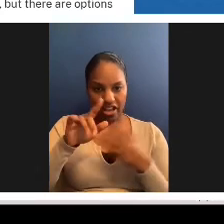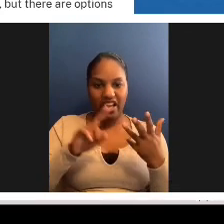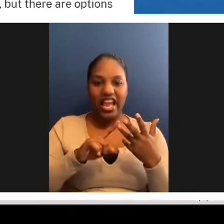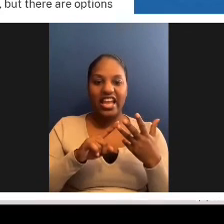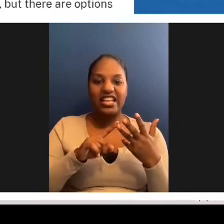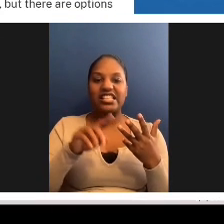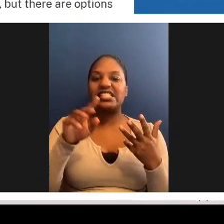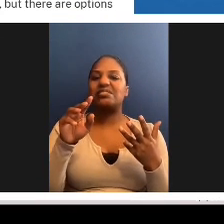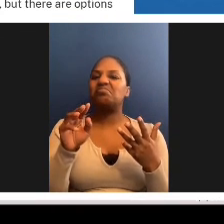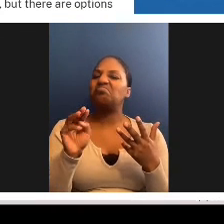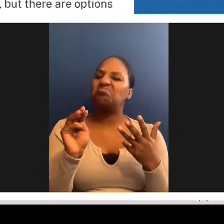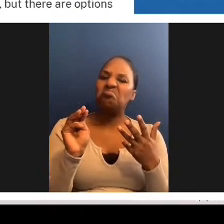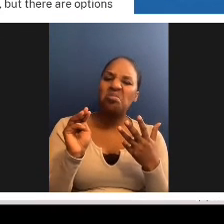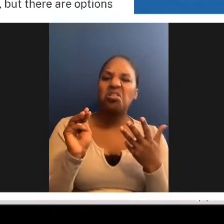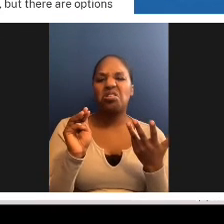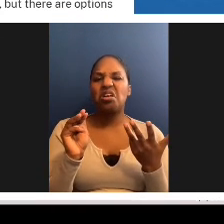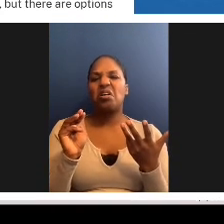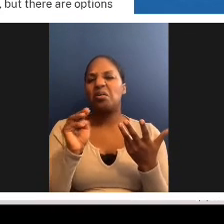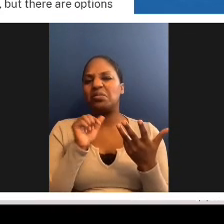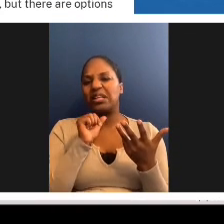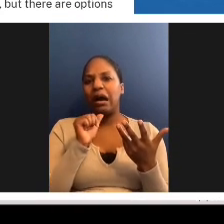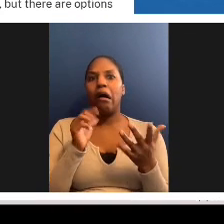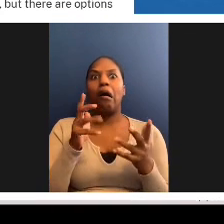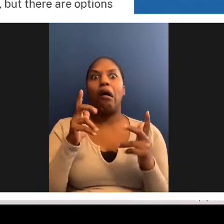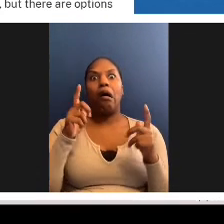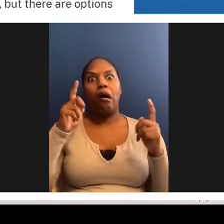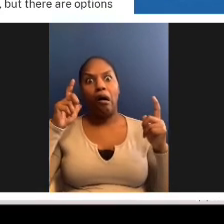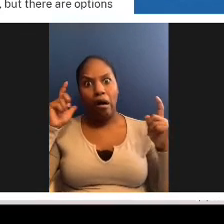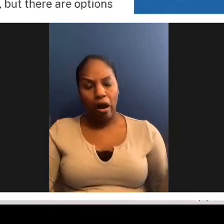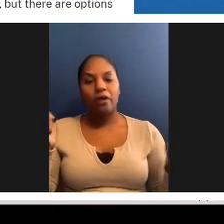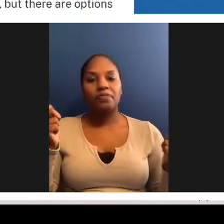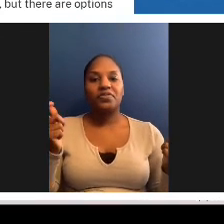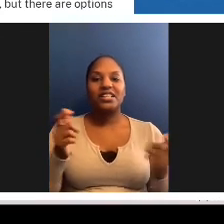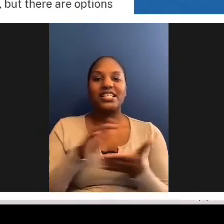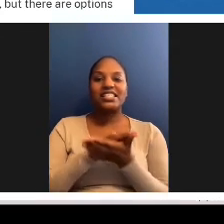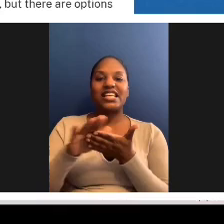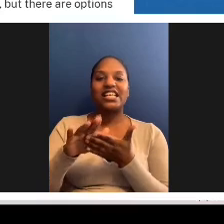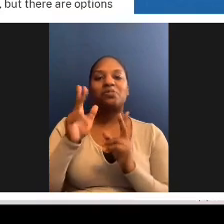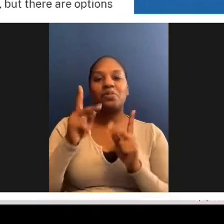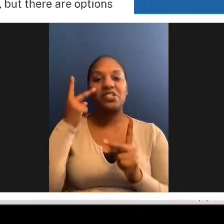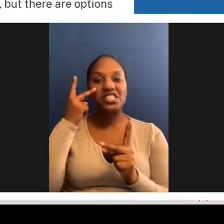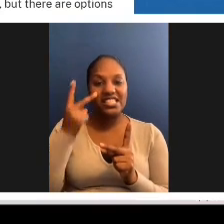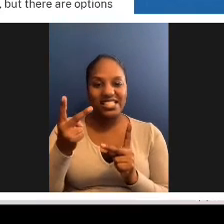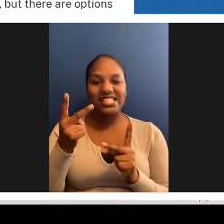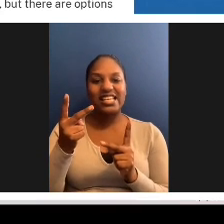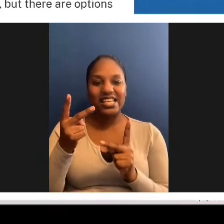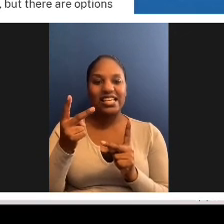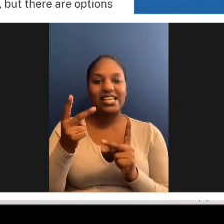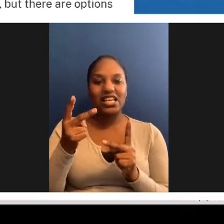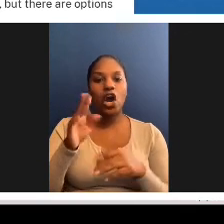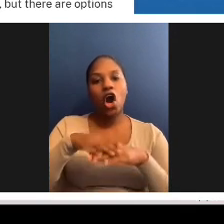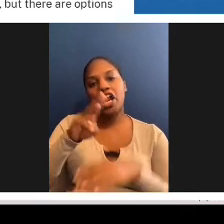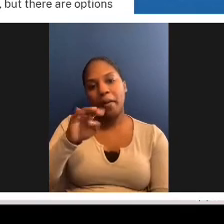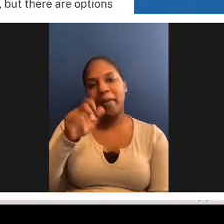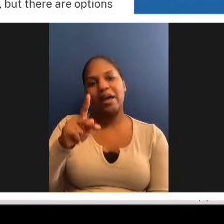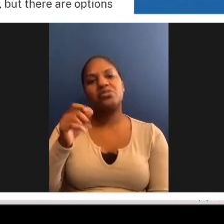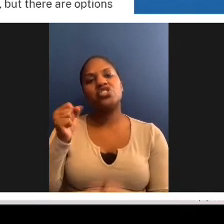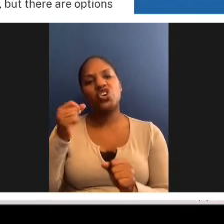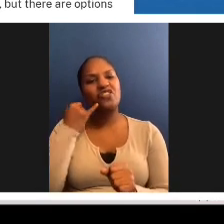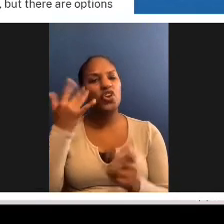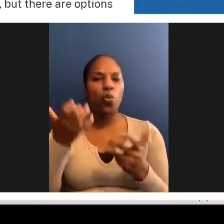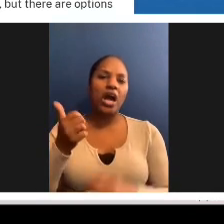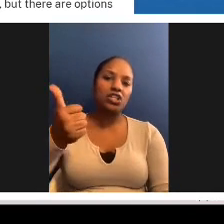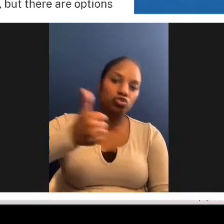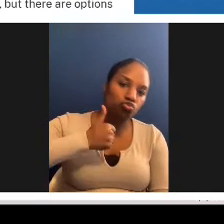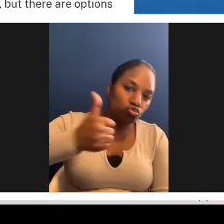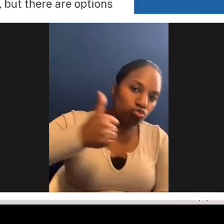It's nice for our students to see this on a map so that they can judge how far that is from home. If, if they want to commute, it may not be something